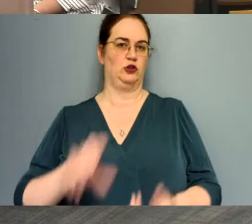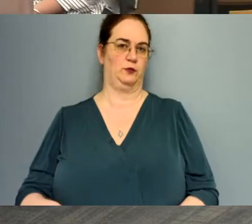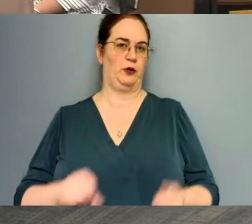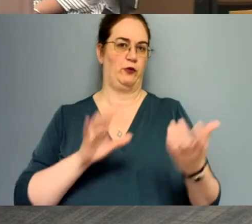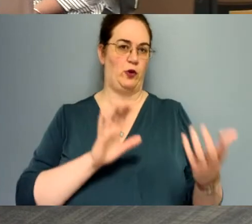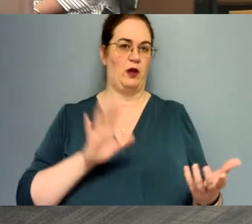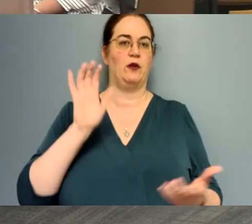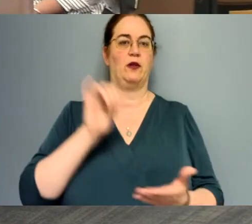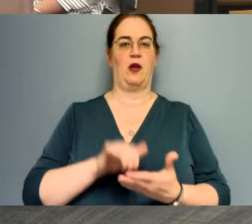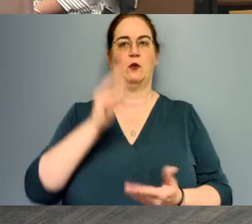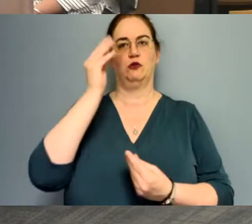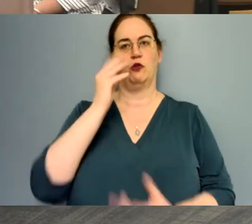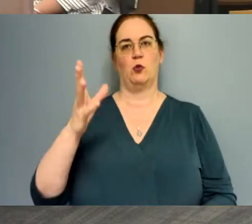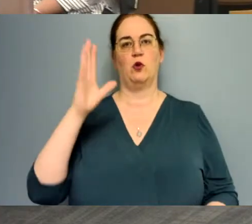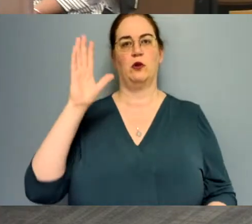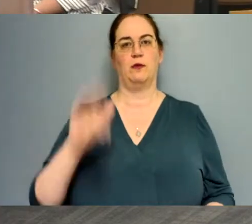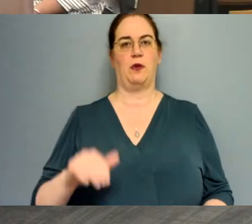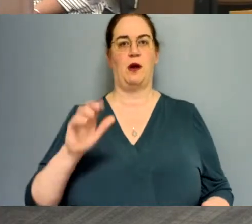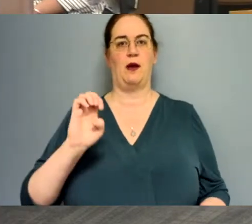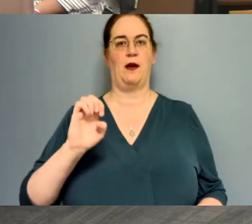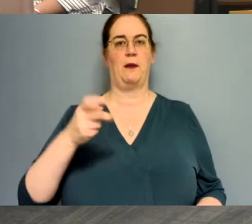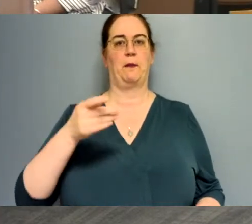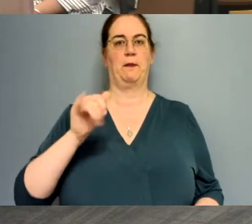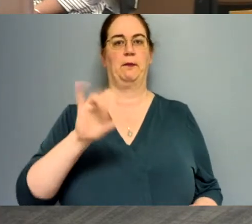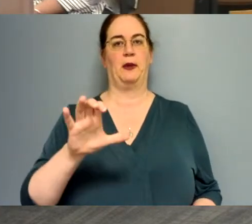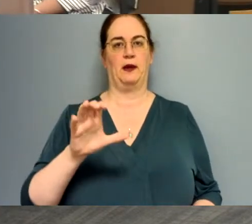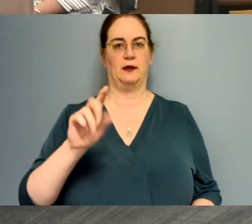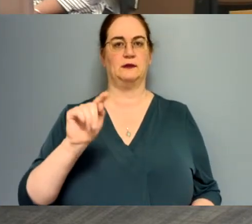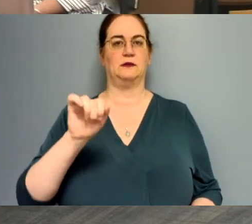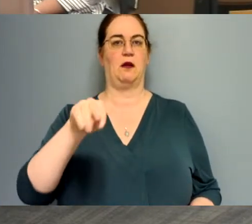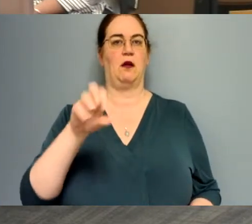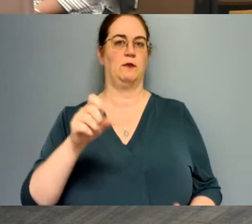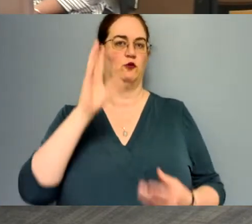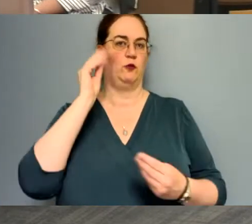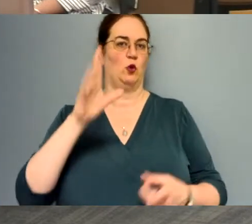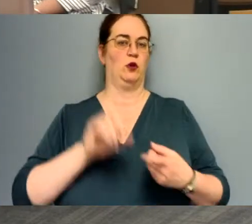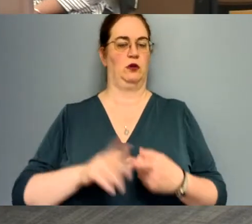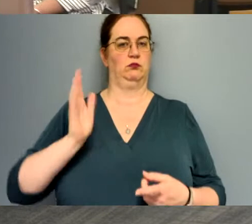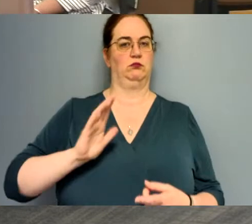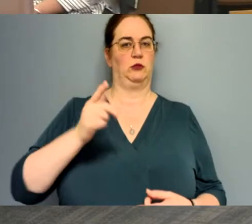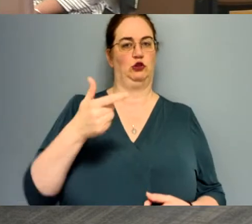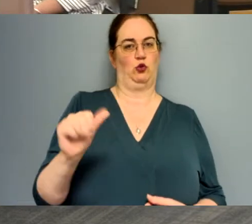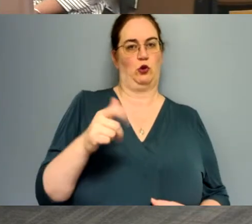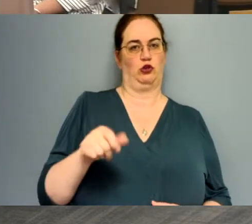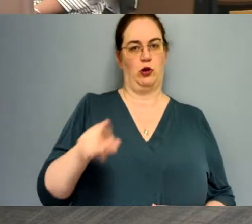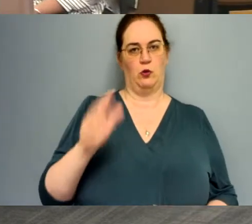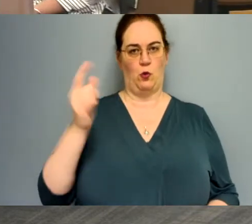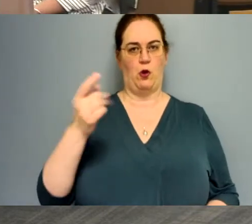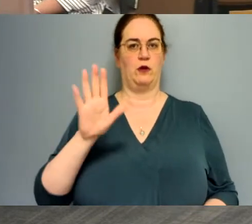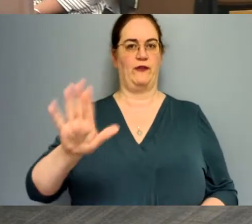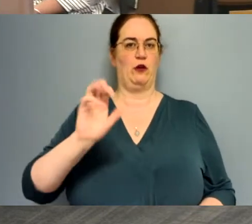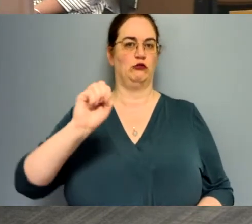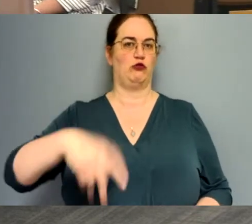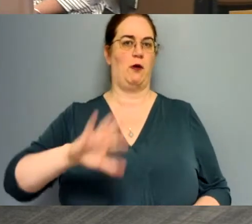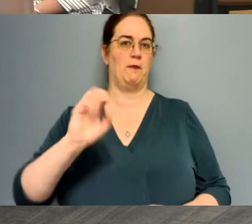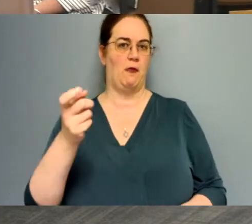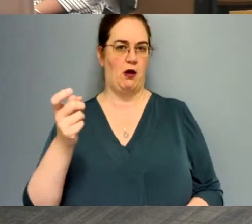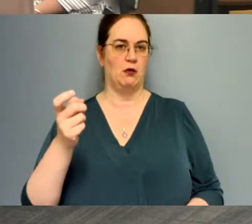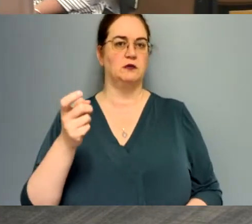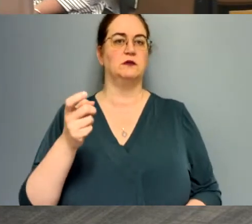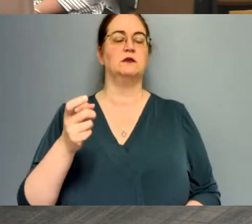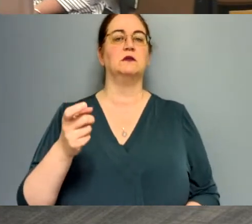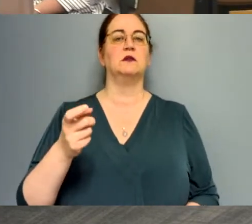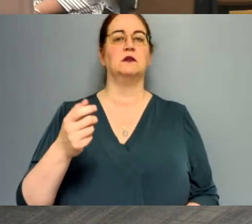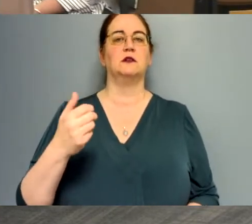That was reported by Epoch Times, reported in Georgia, where one of the drop boxes there, they